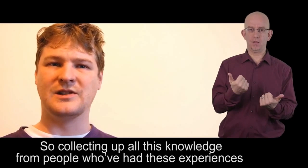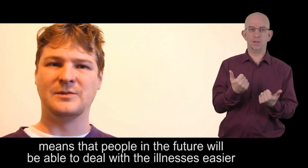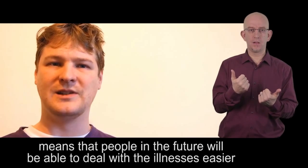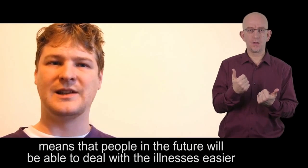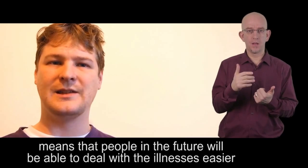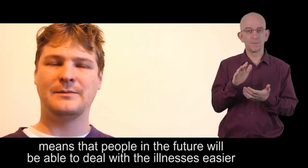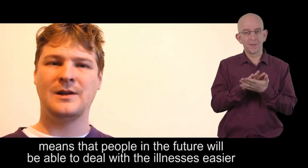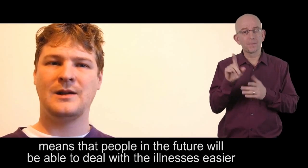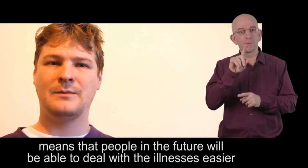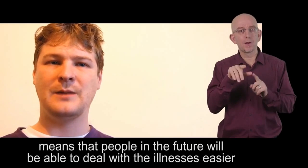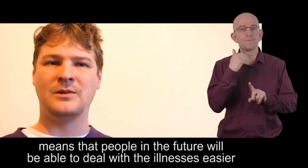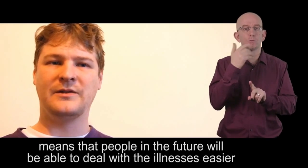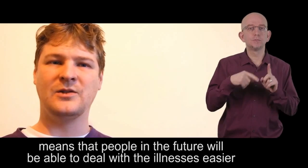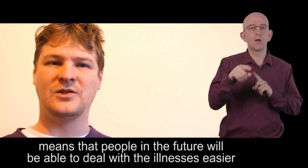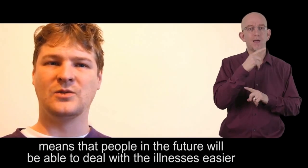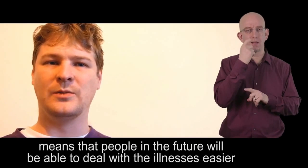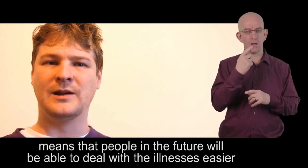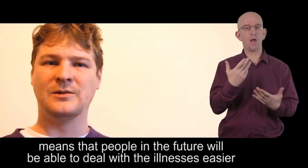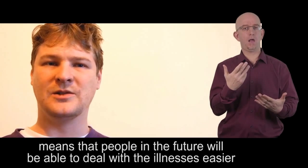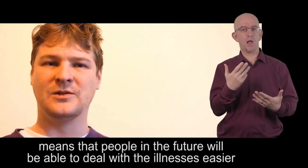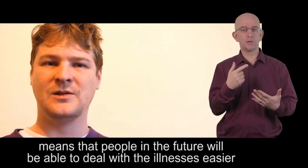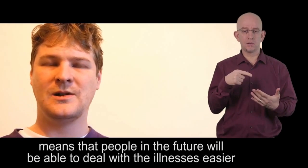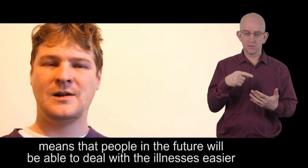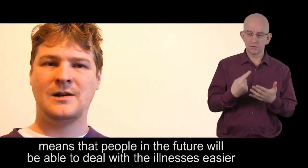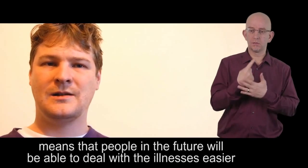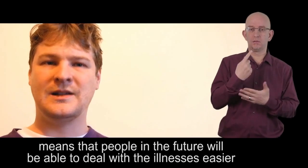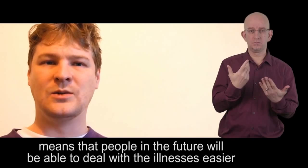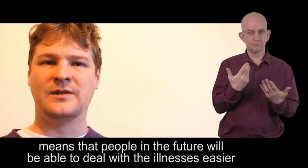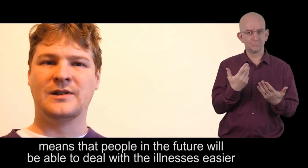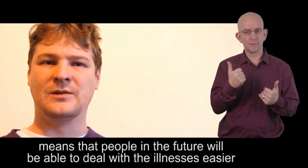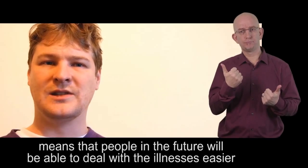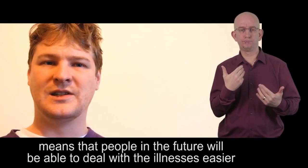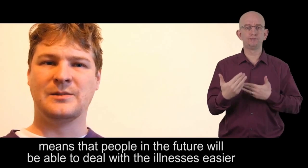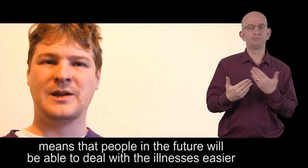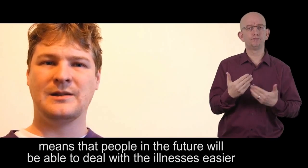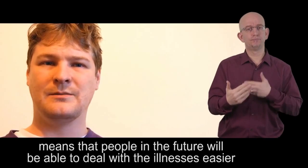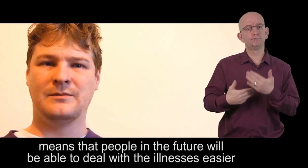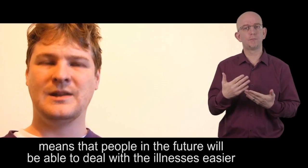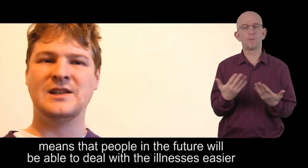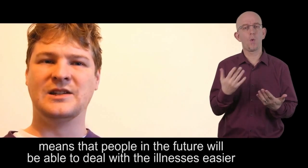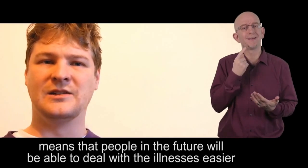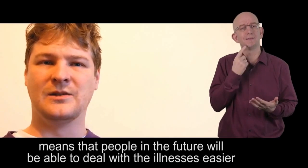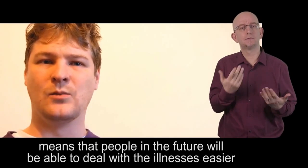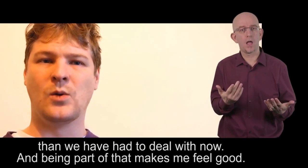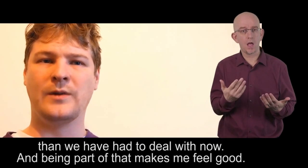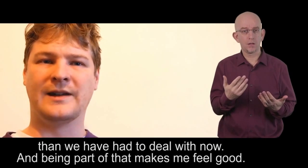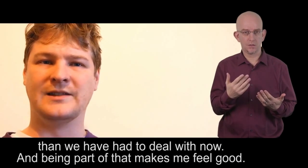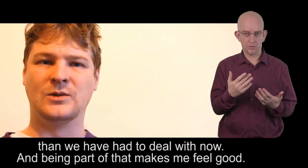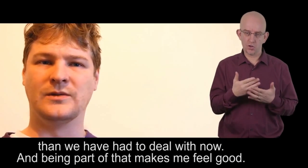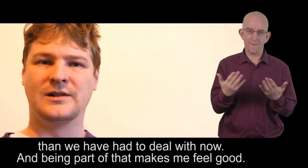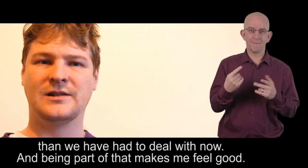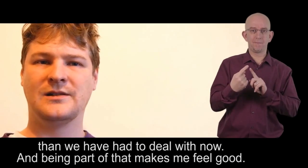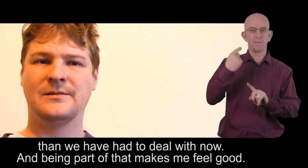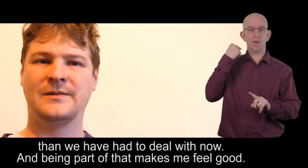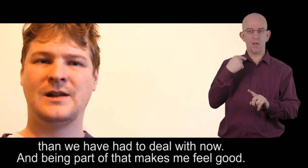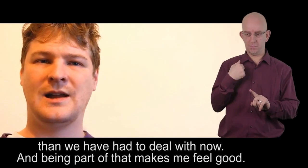experiences means that people in the future will be able to deal with the illnesses a bit easier than what we've had